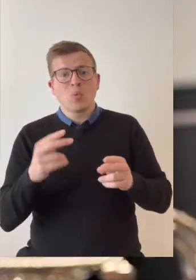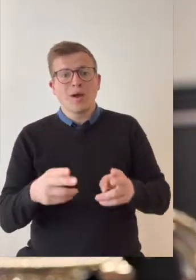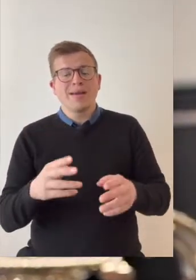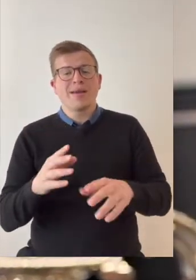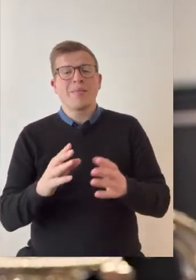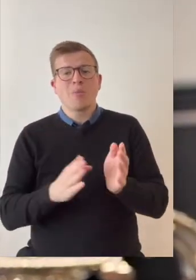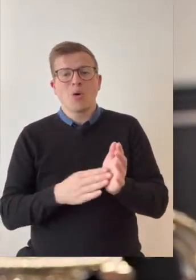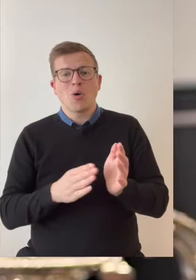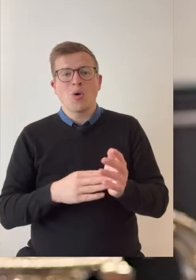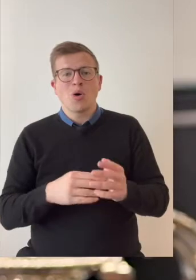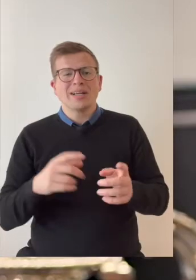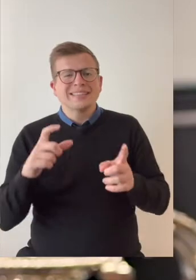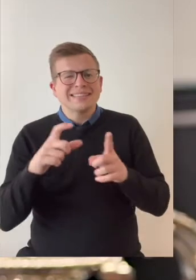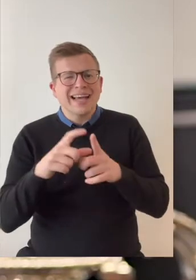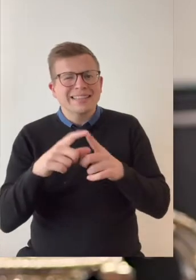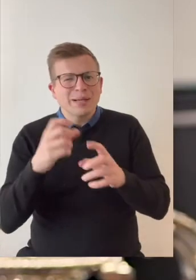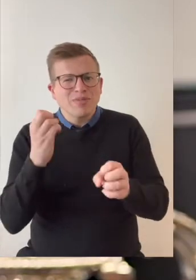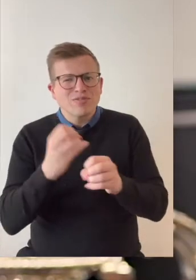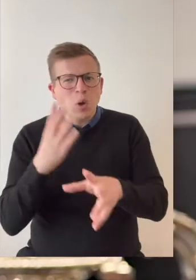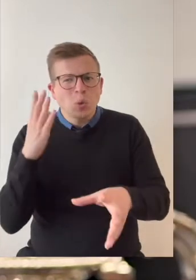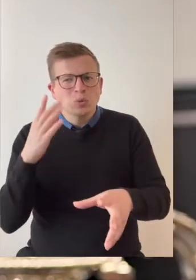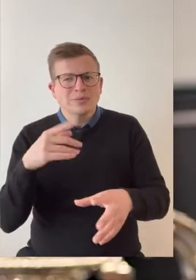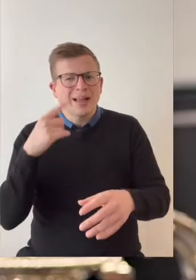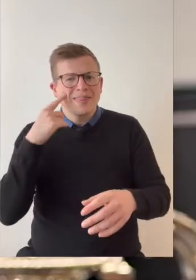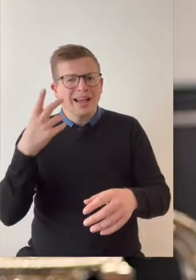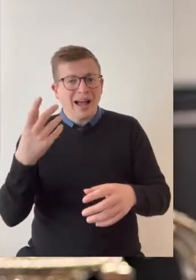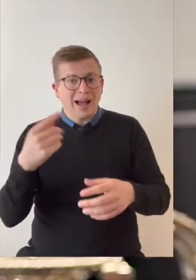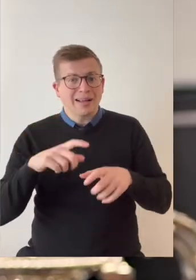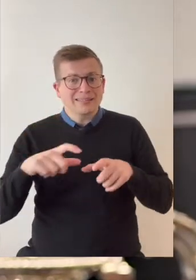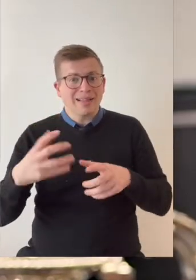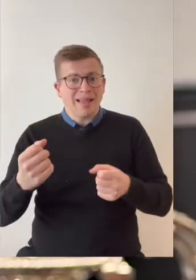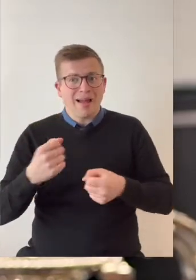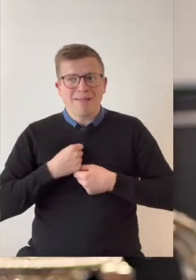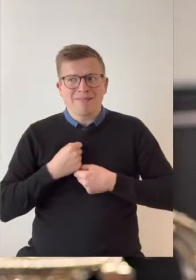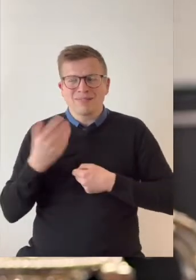Gold, which I think I've still got somewhere.